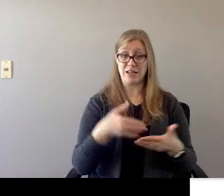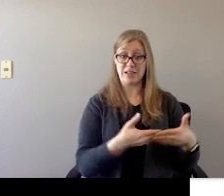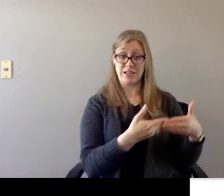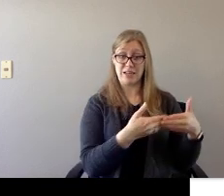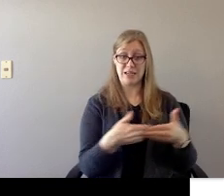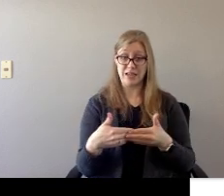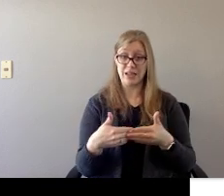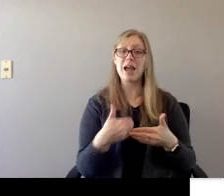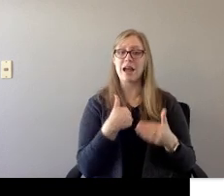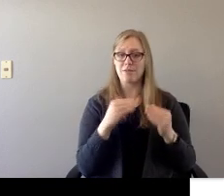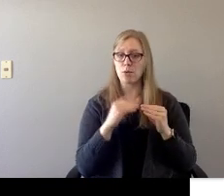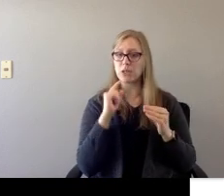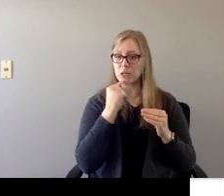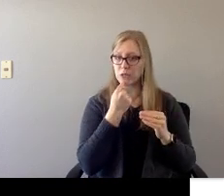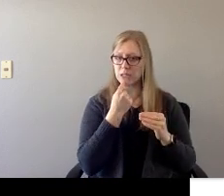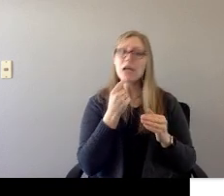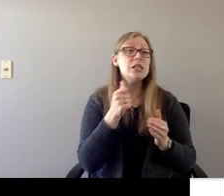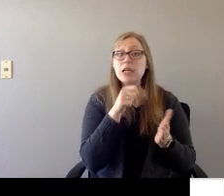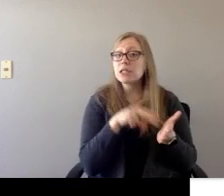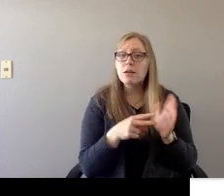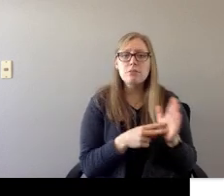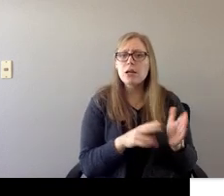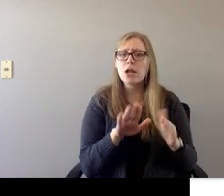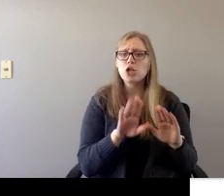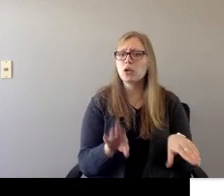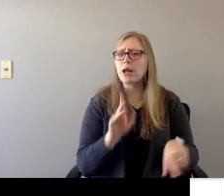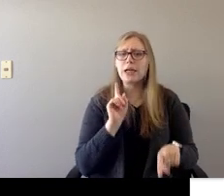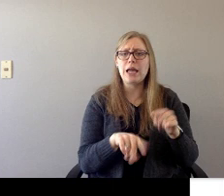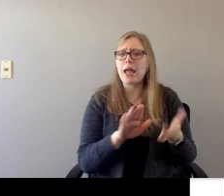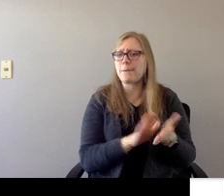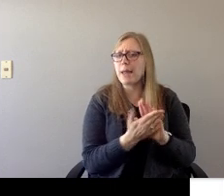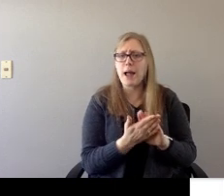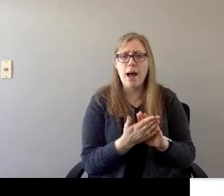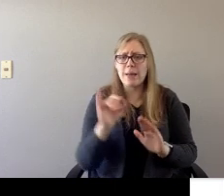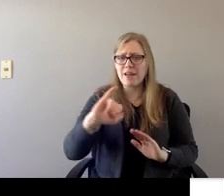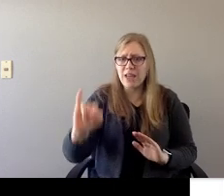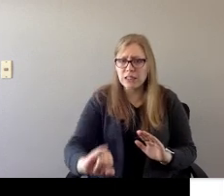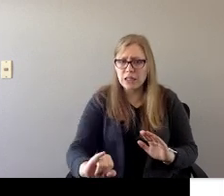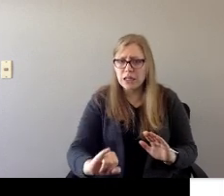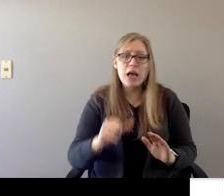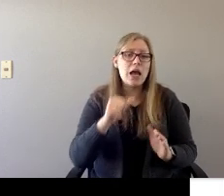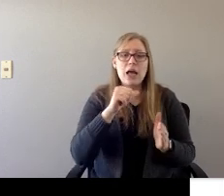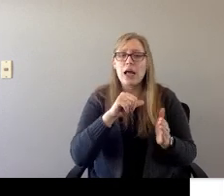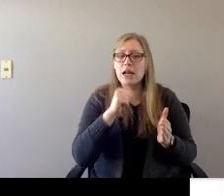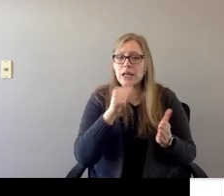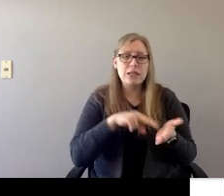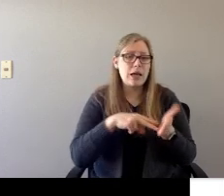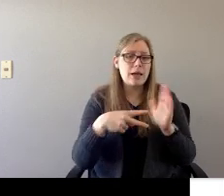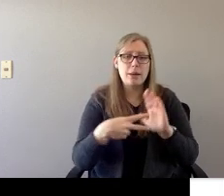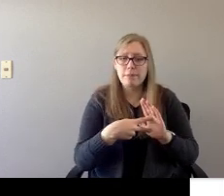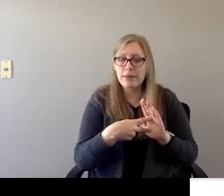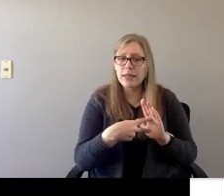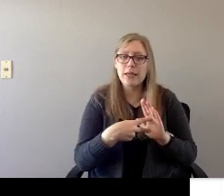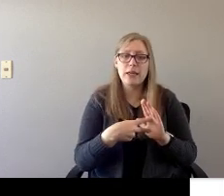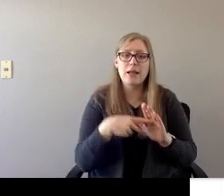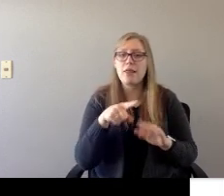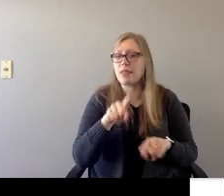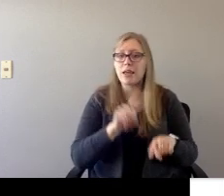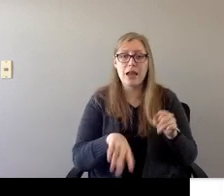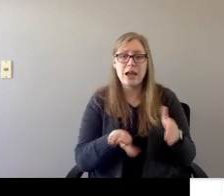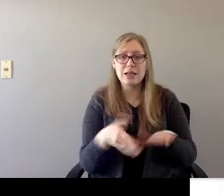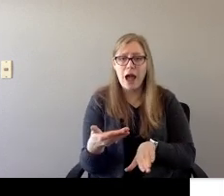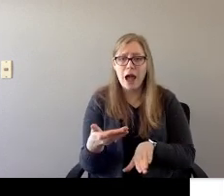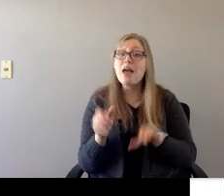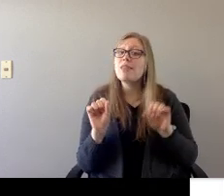it's not that children don't get hospitalized, Dr. O'Leary said. They are. It's just less severe than it is in older